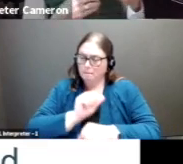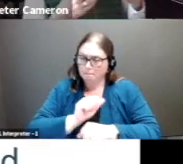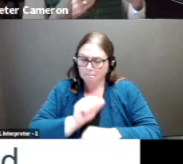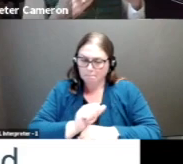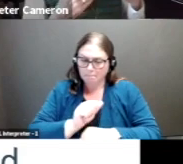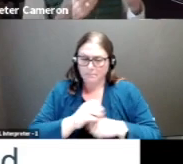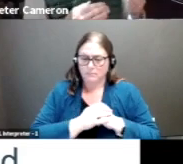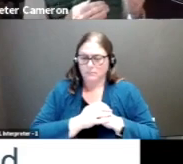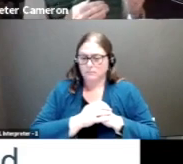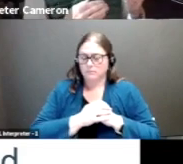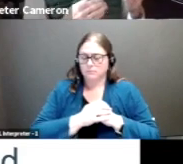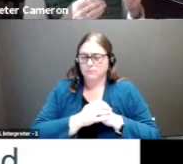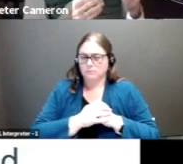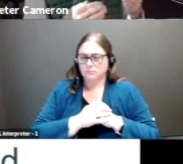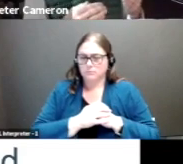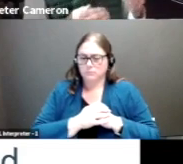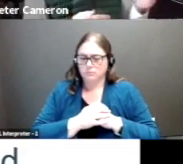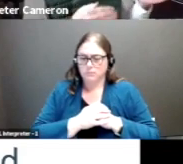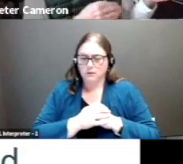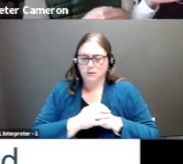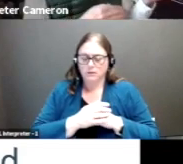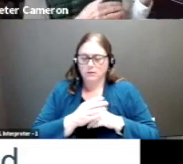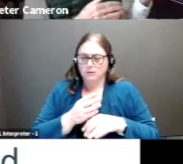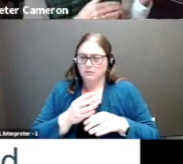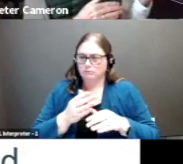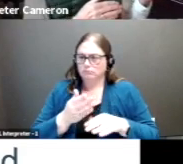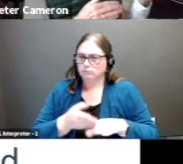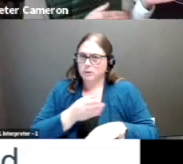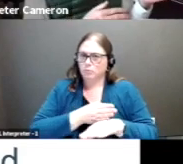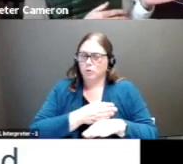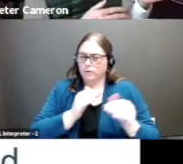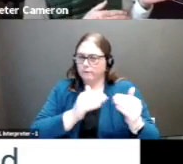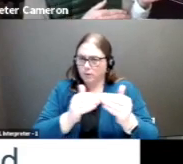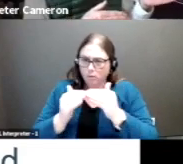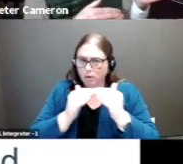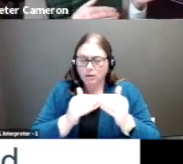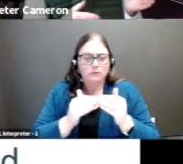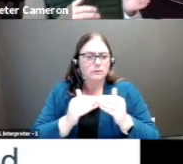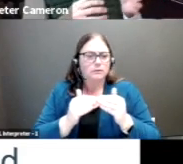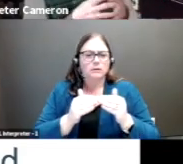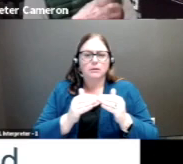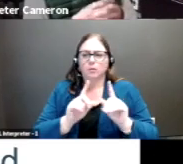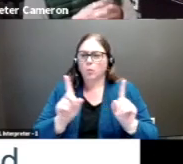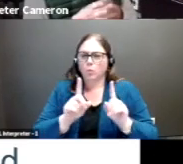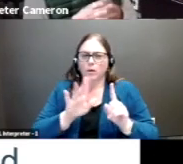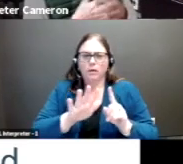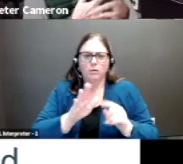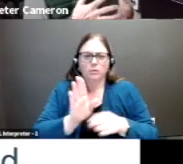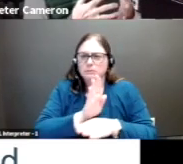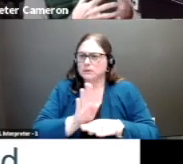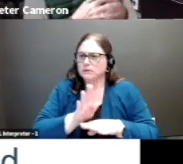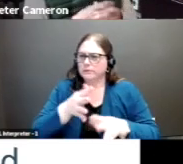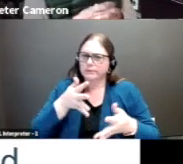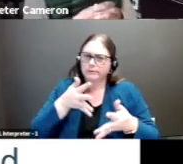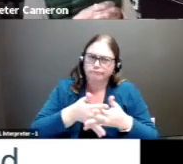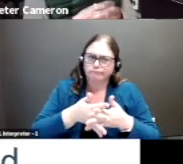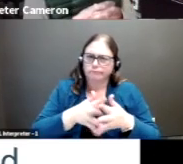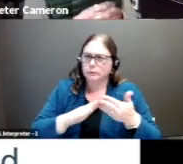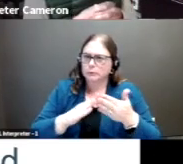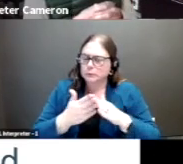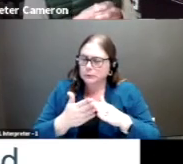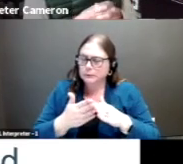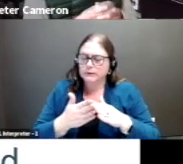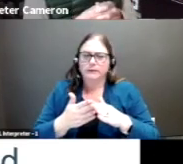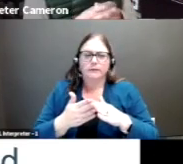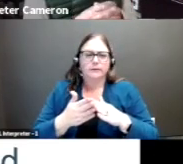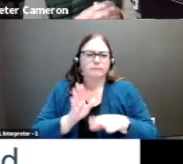It helps to alleviate income inequality in the communities that they're in, and also obviously in the